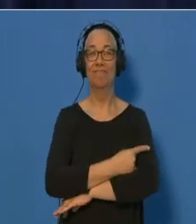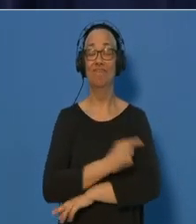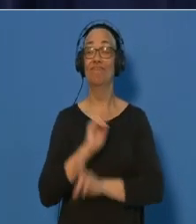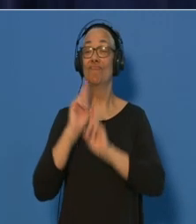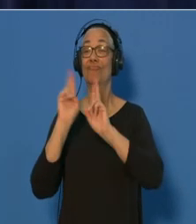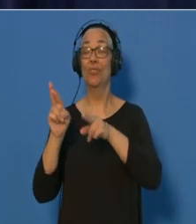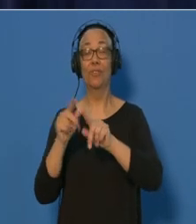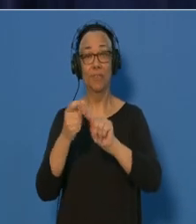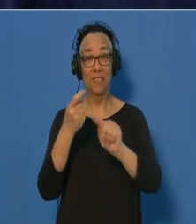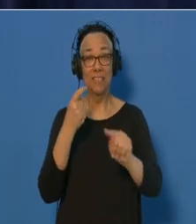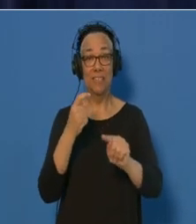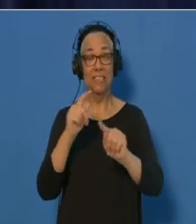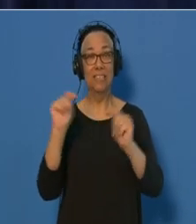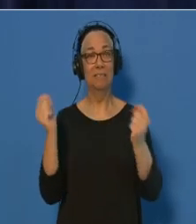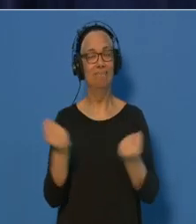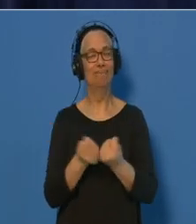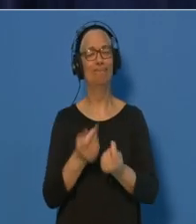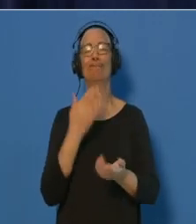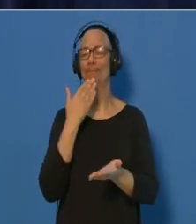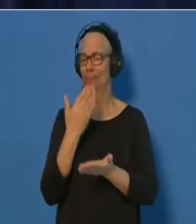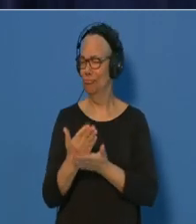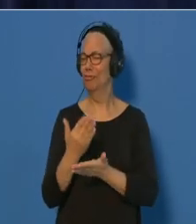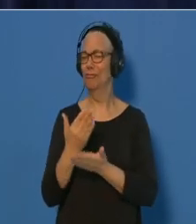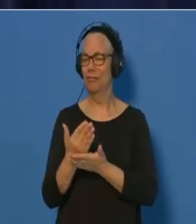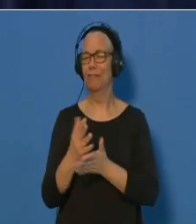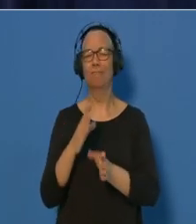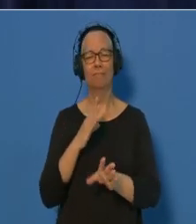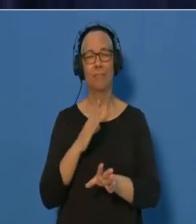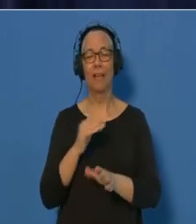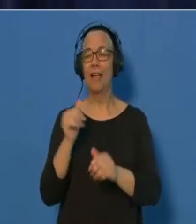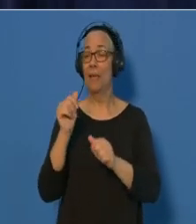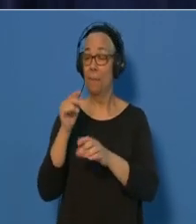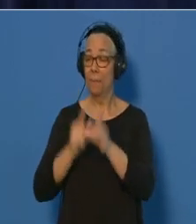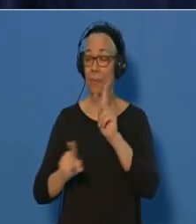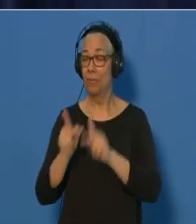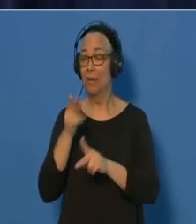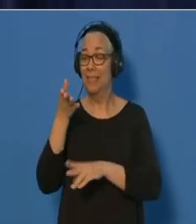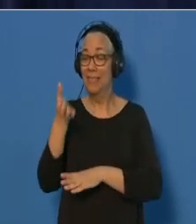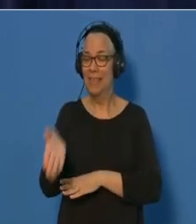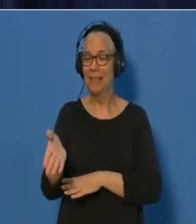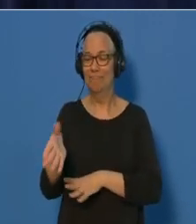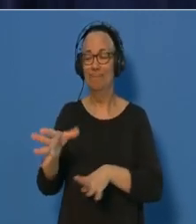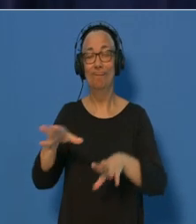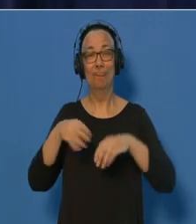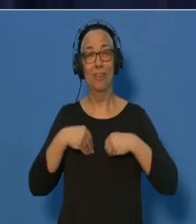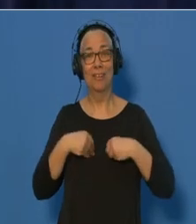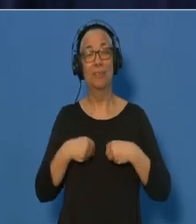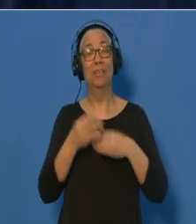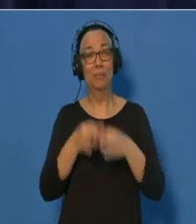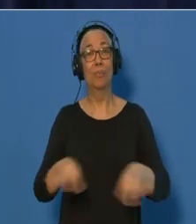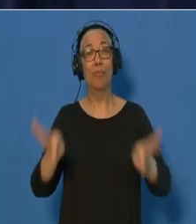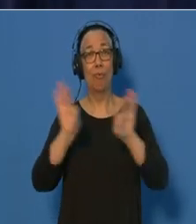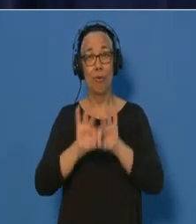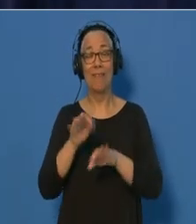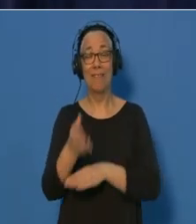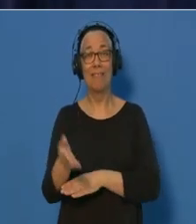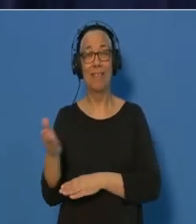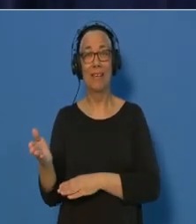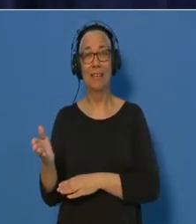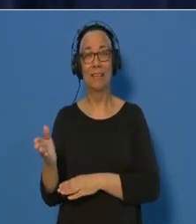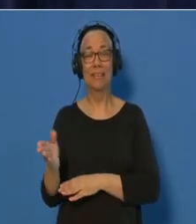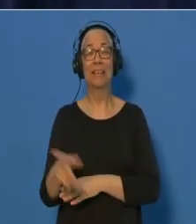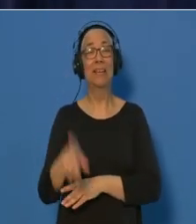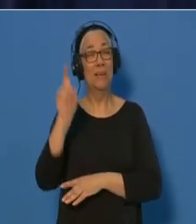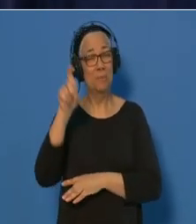team indicates that everything went well, and individuals in these facilities were able to receive key necessities. Essential care